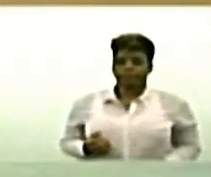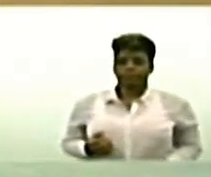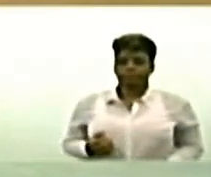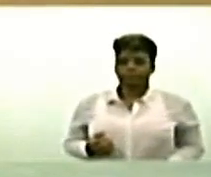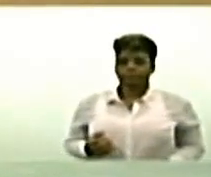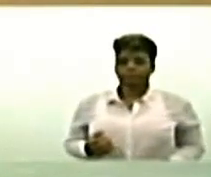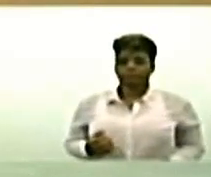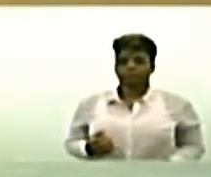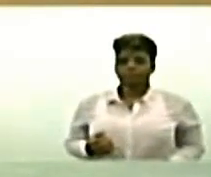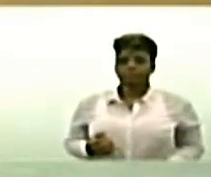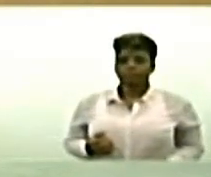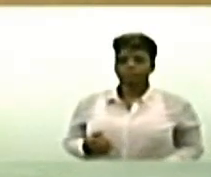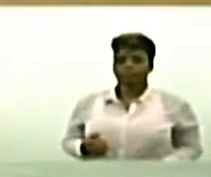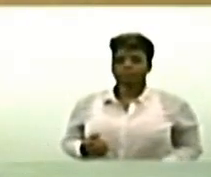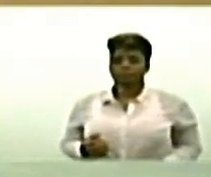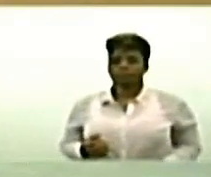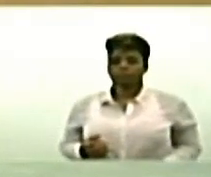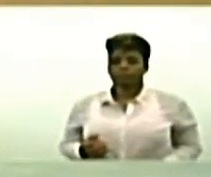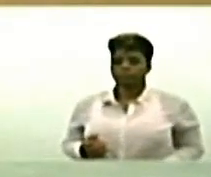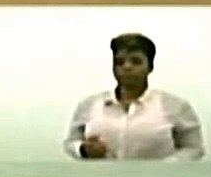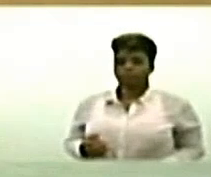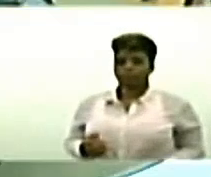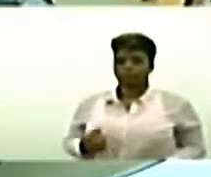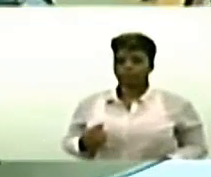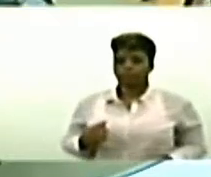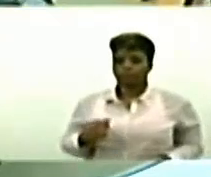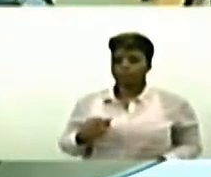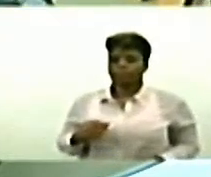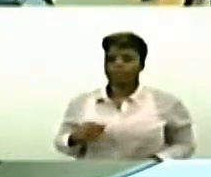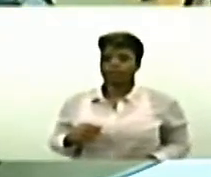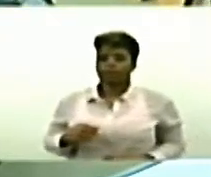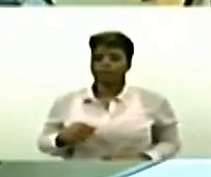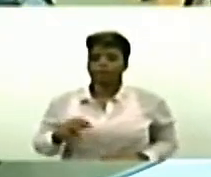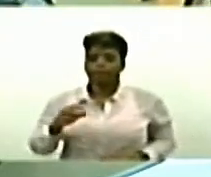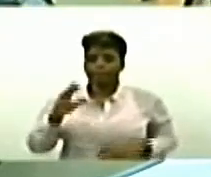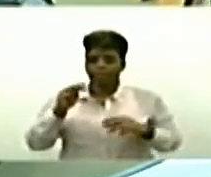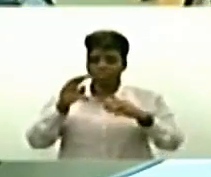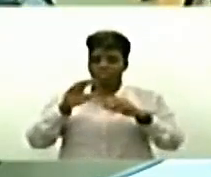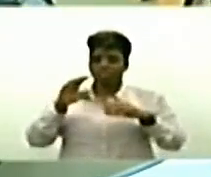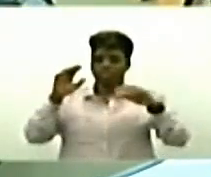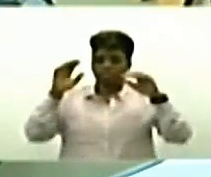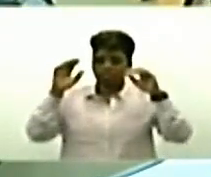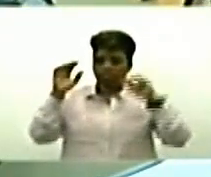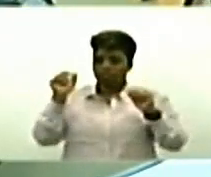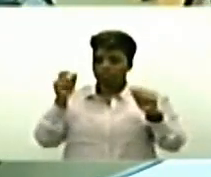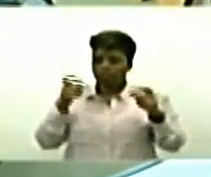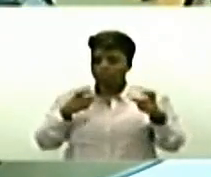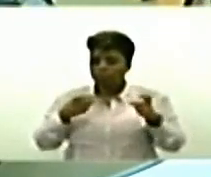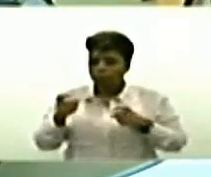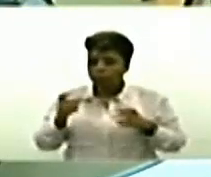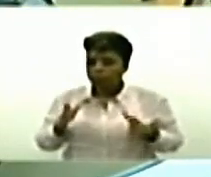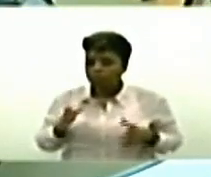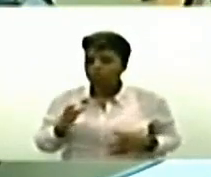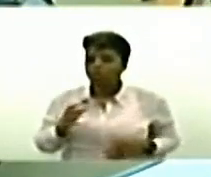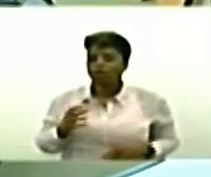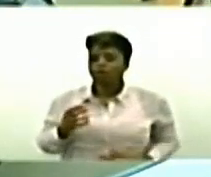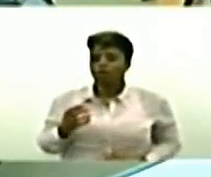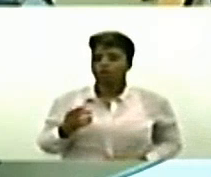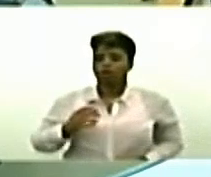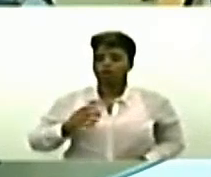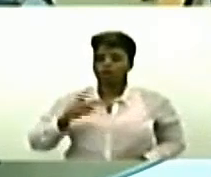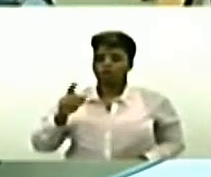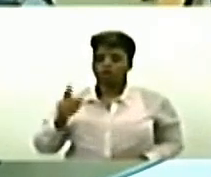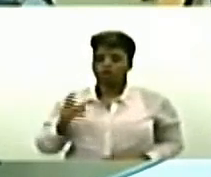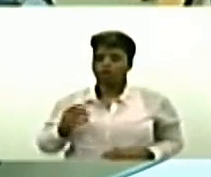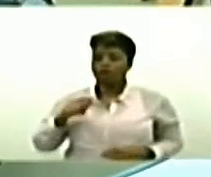Mr. President, Chairman. Mr. Chairman, sorry. Just to the couple of points that were raised and some